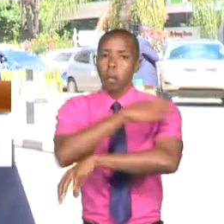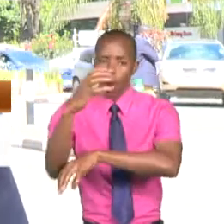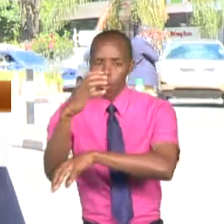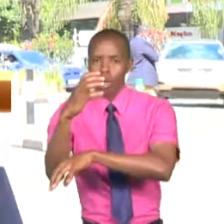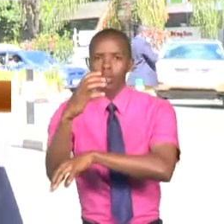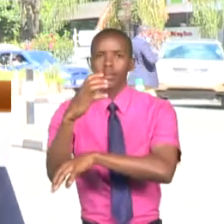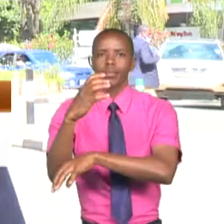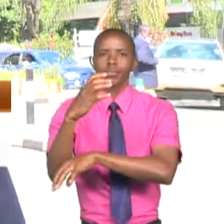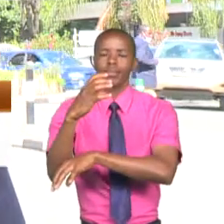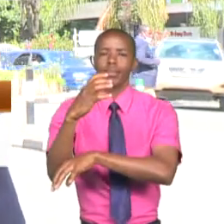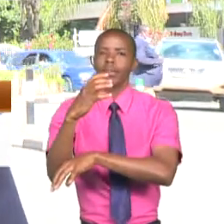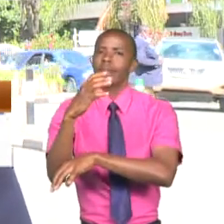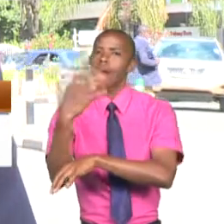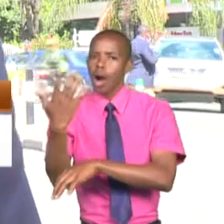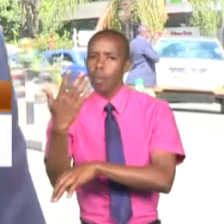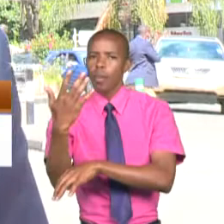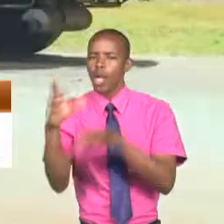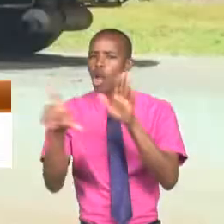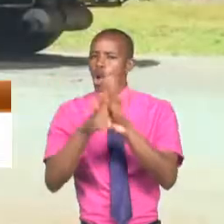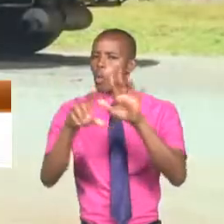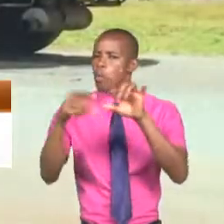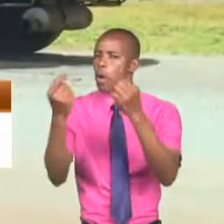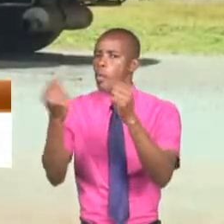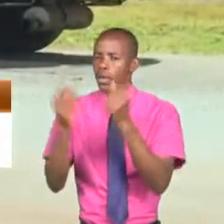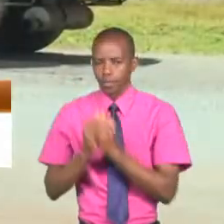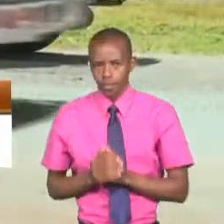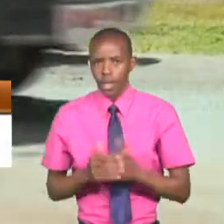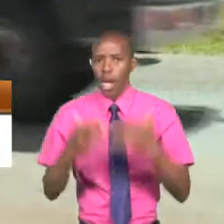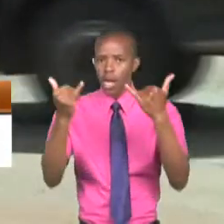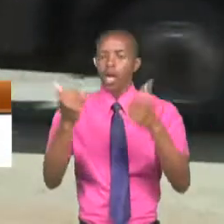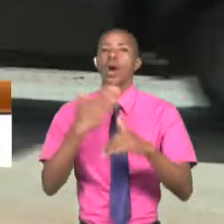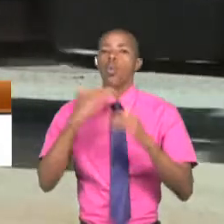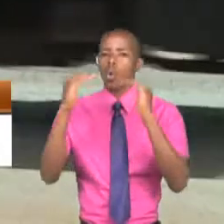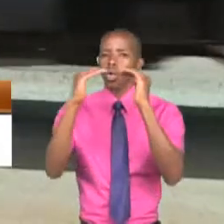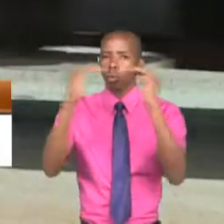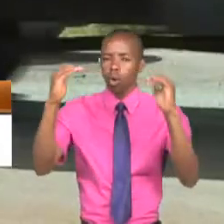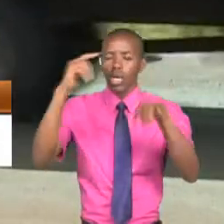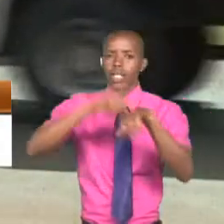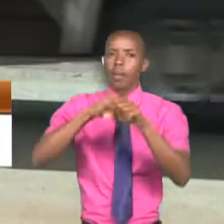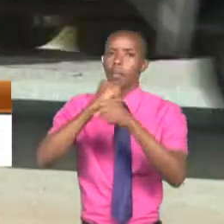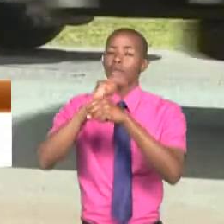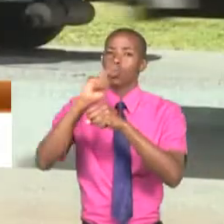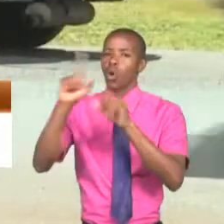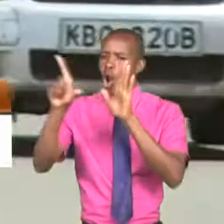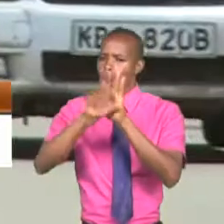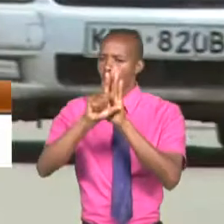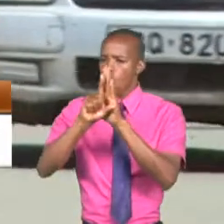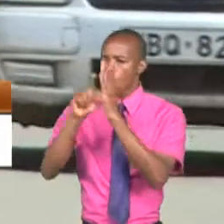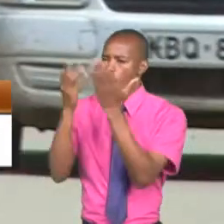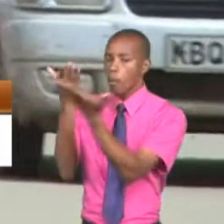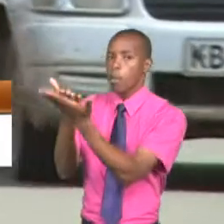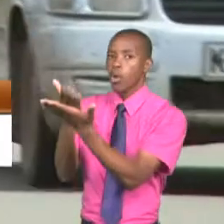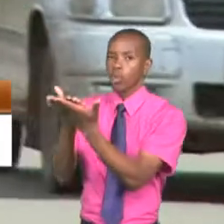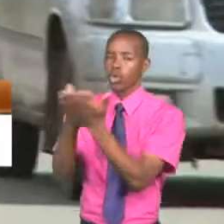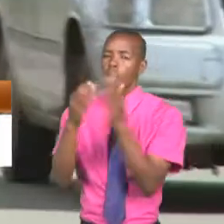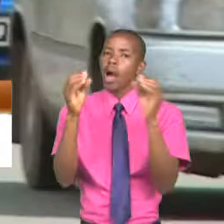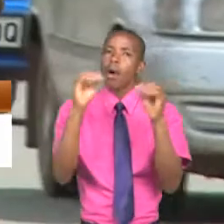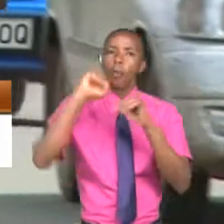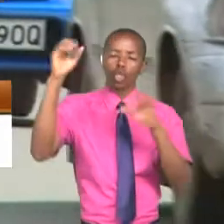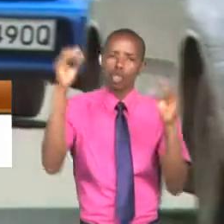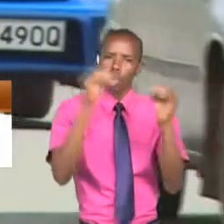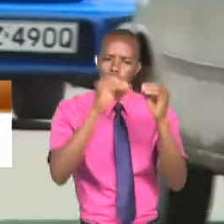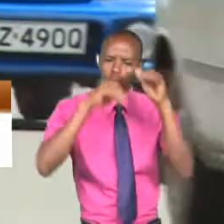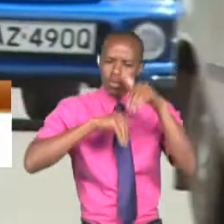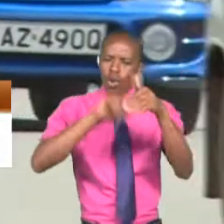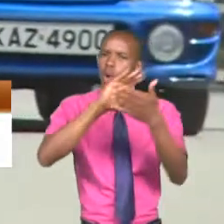far as breaking the law is concerned. Hivi sasa wanataka usawa wakati wa kuhakikisha sheria zilizowekwa za mikutano ya kisiasa